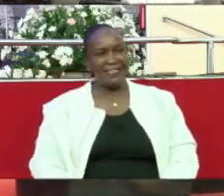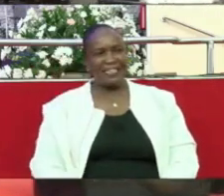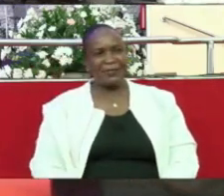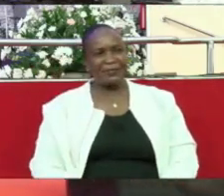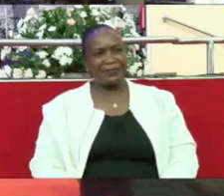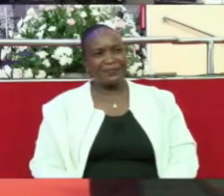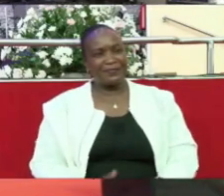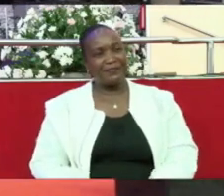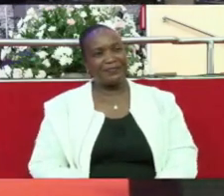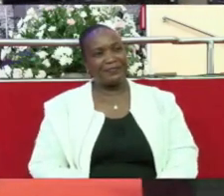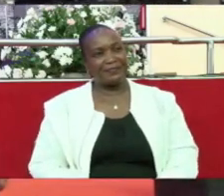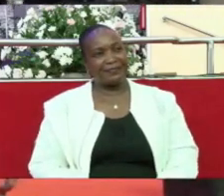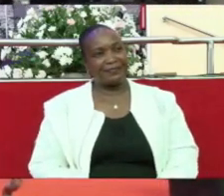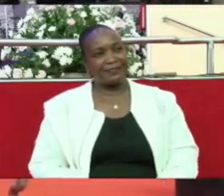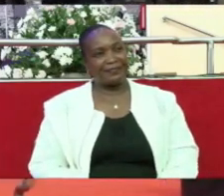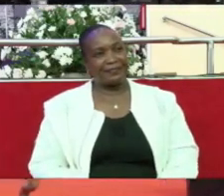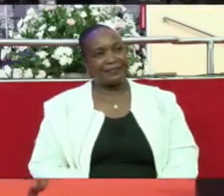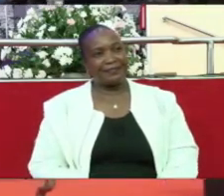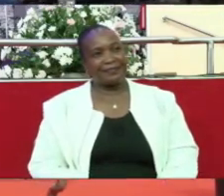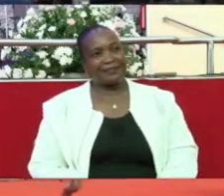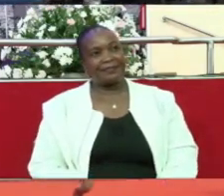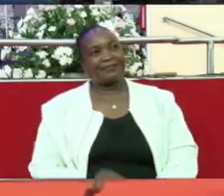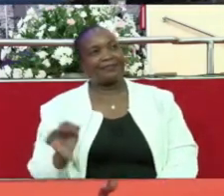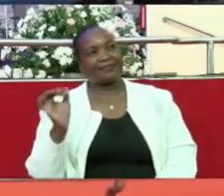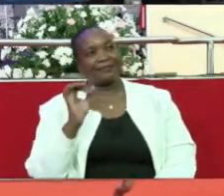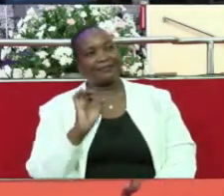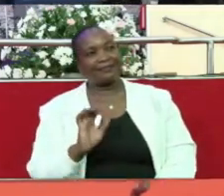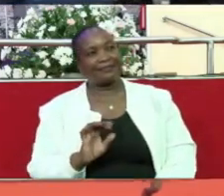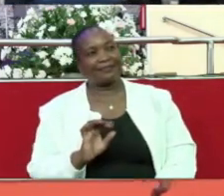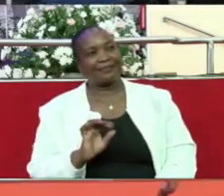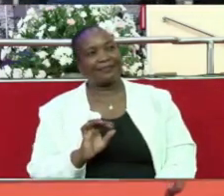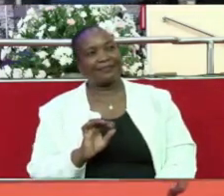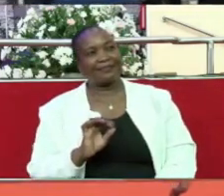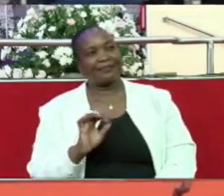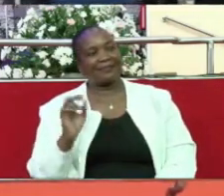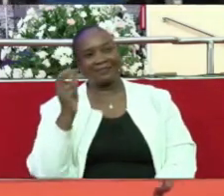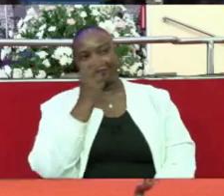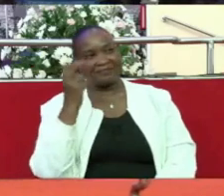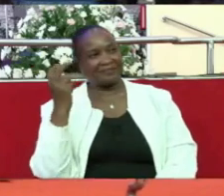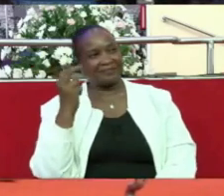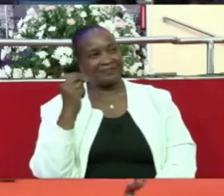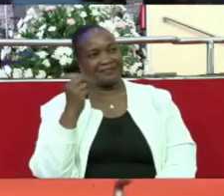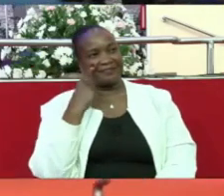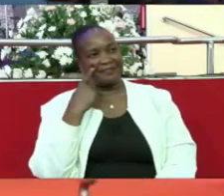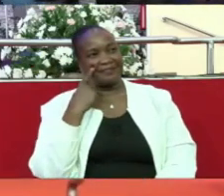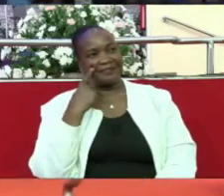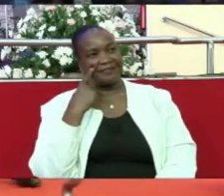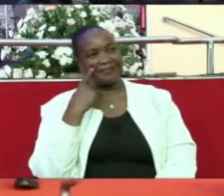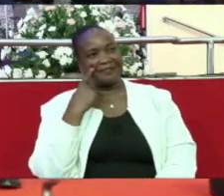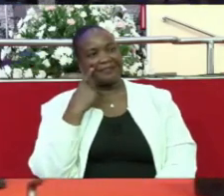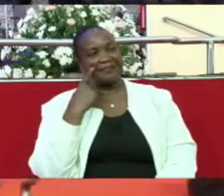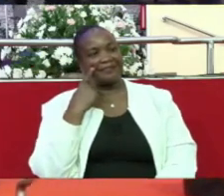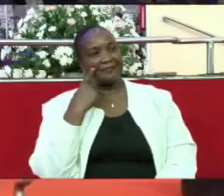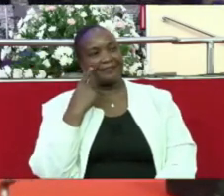there is this fear that has made me. Kuna uoga huu ambao umenifanya. There are these things that have kept me away from fulfilling my destiny. Kuna